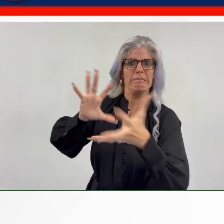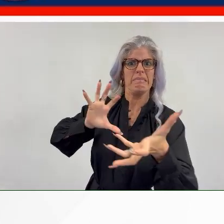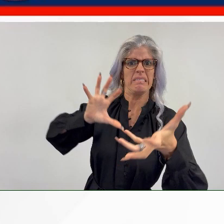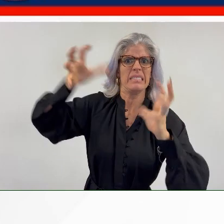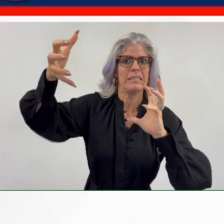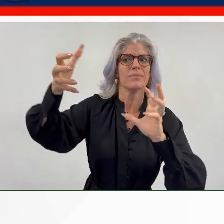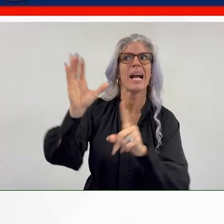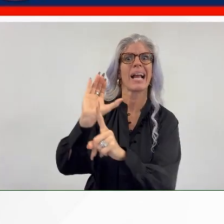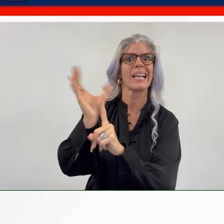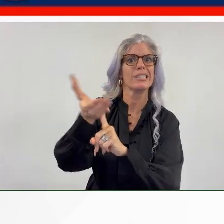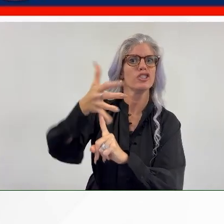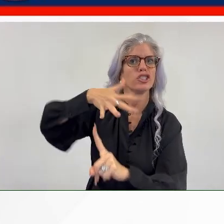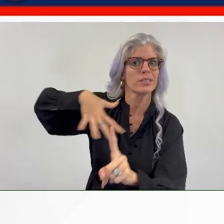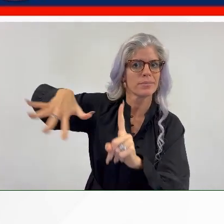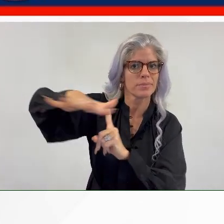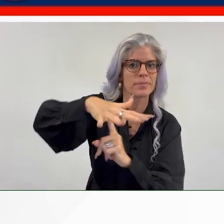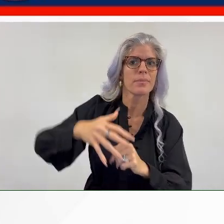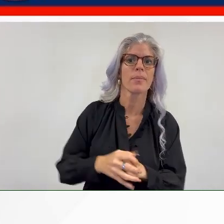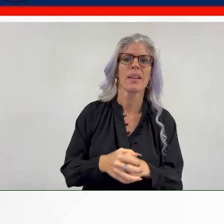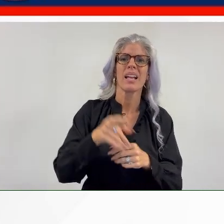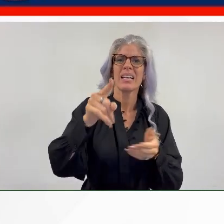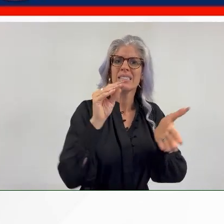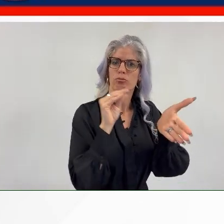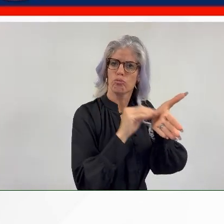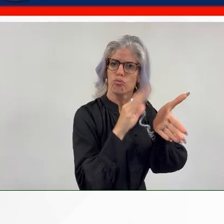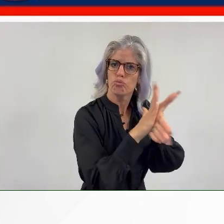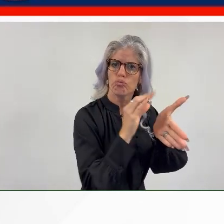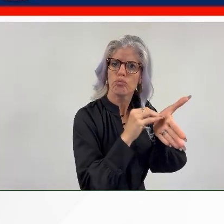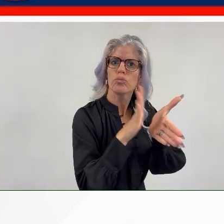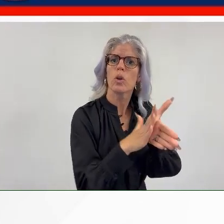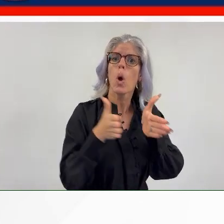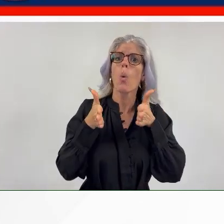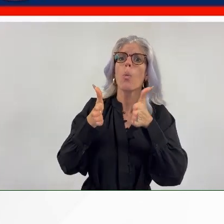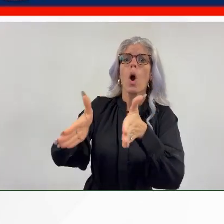to include quantities of materials.